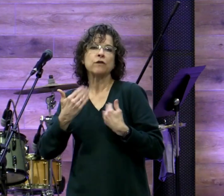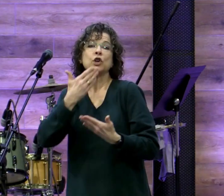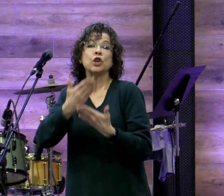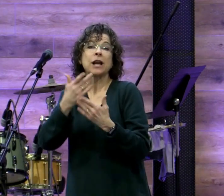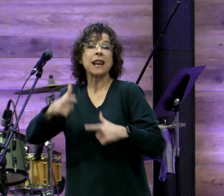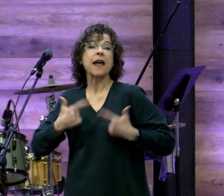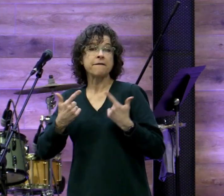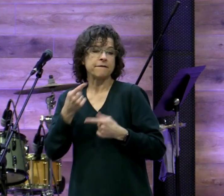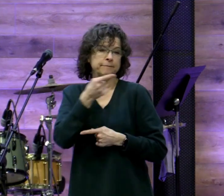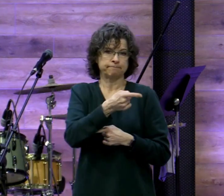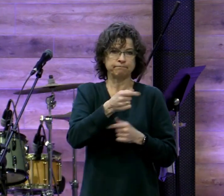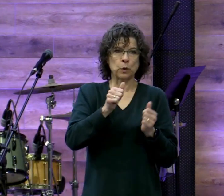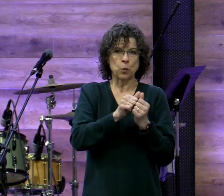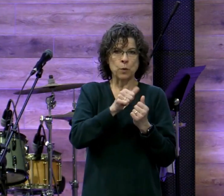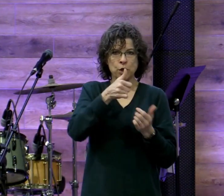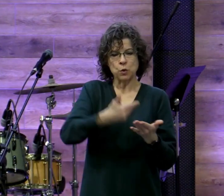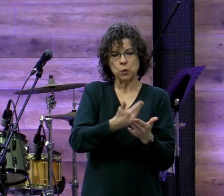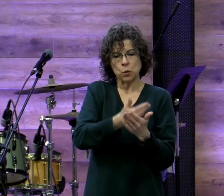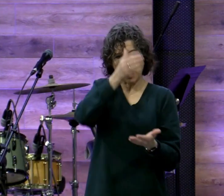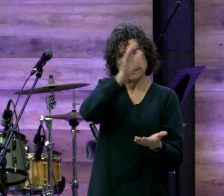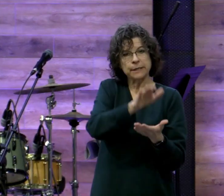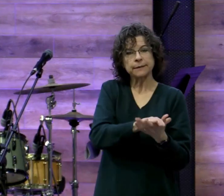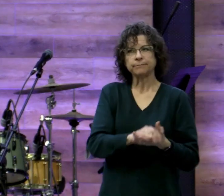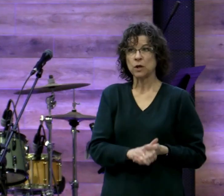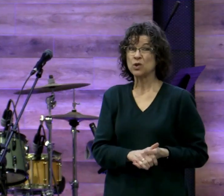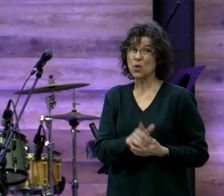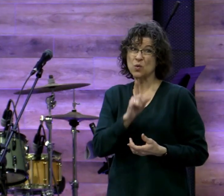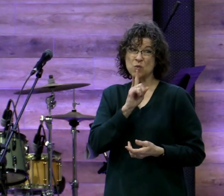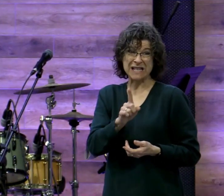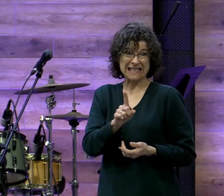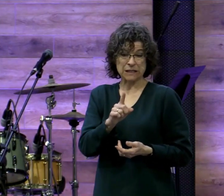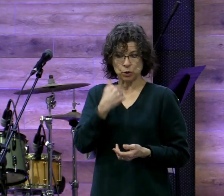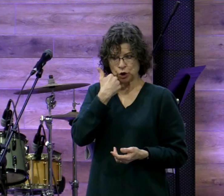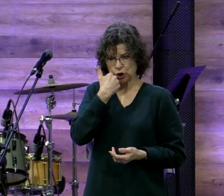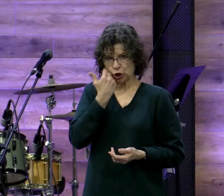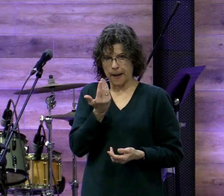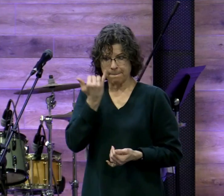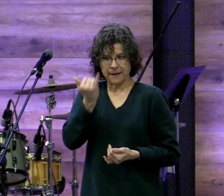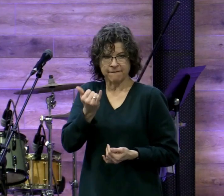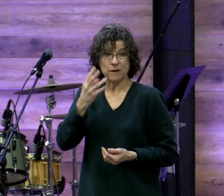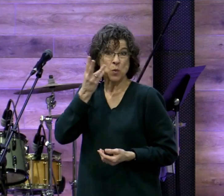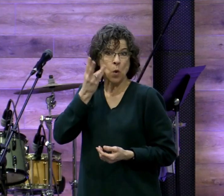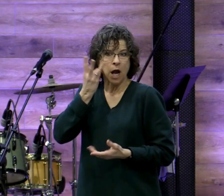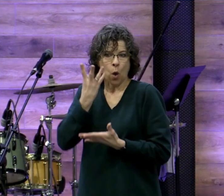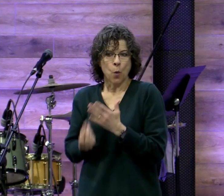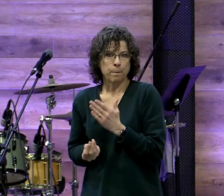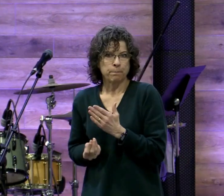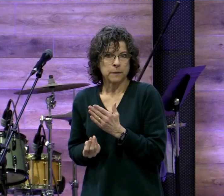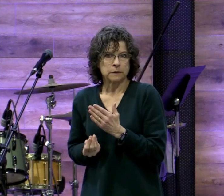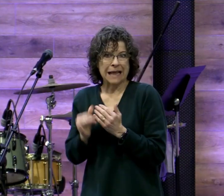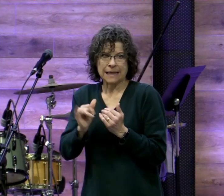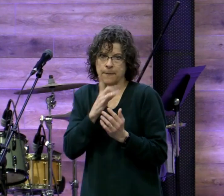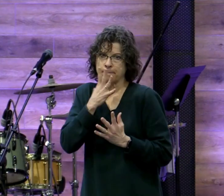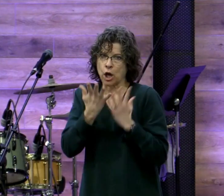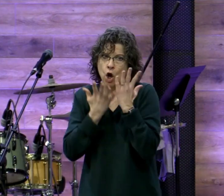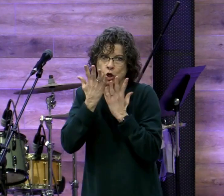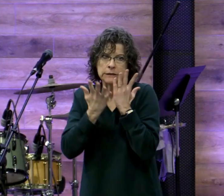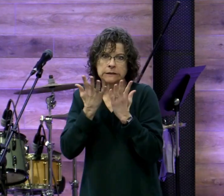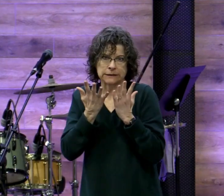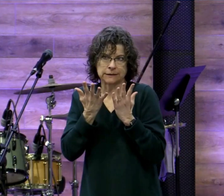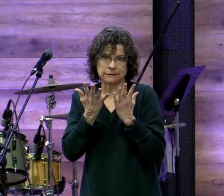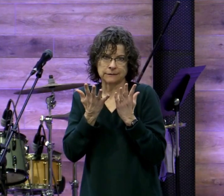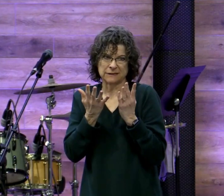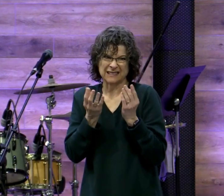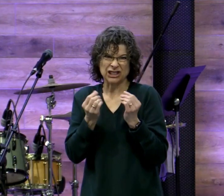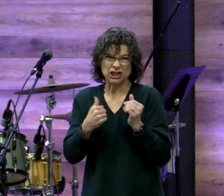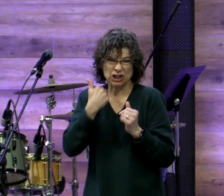culture, to run out of wine and to have the party end a few days early would have meant something far more significant and shameful